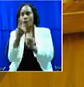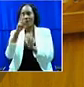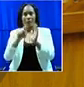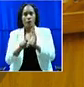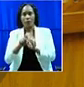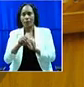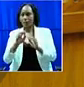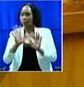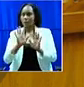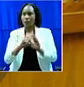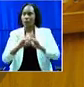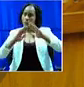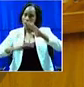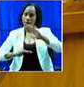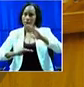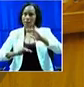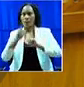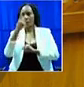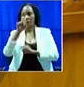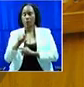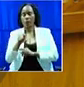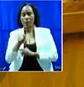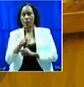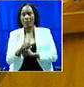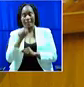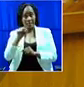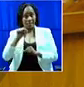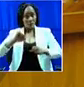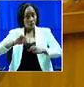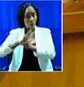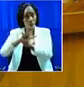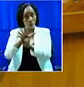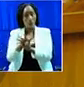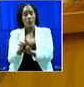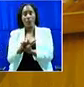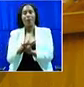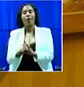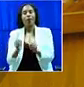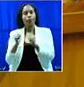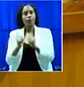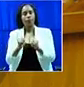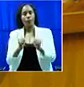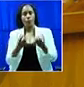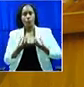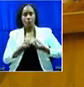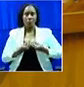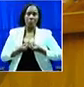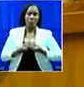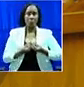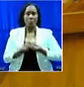This virus, coronavirus, will remain part of our lives for some time to